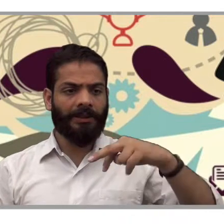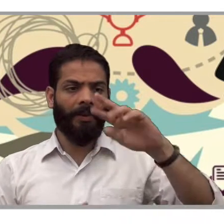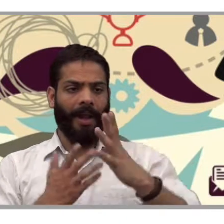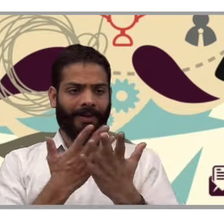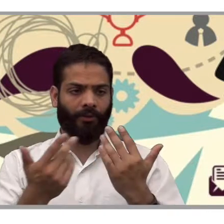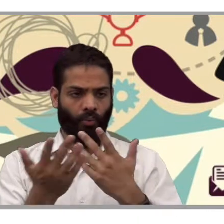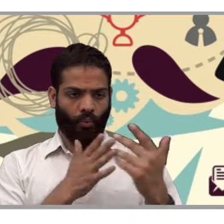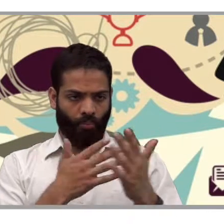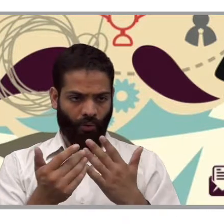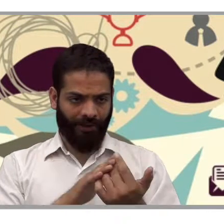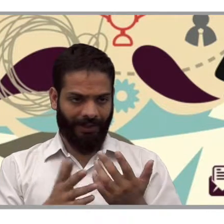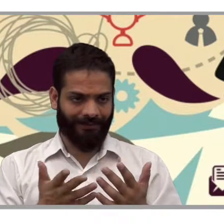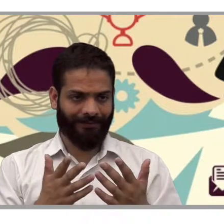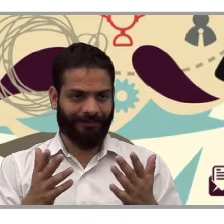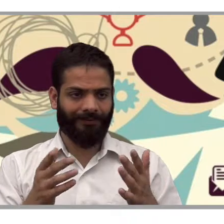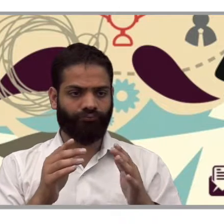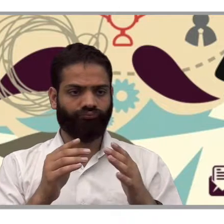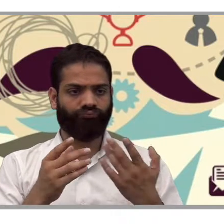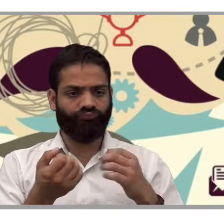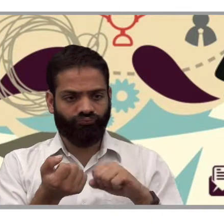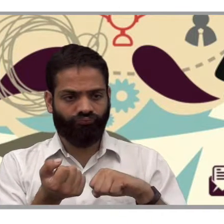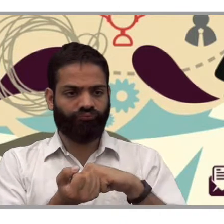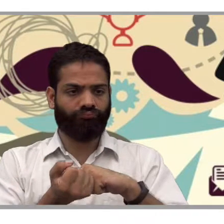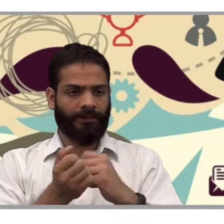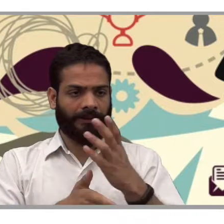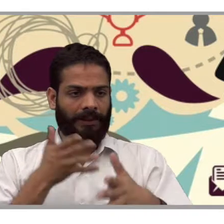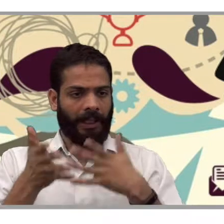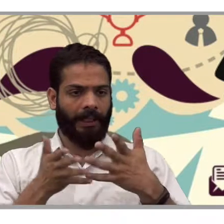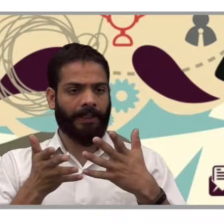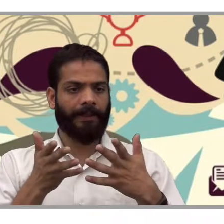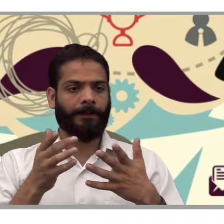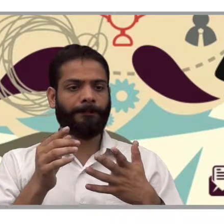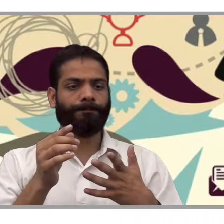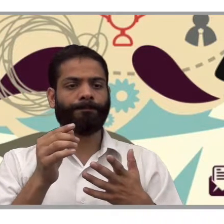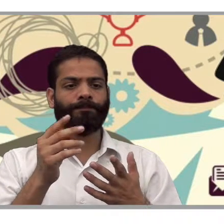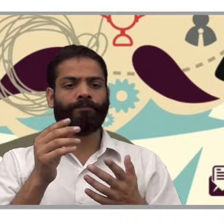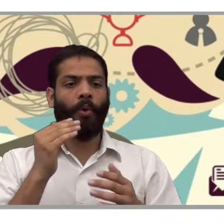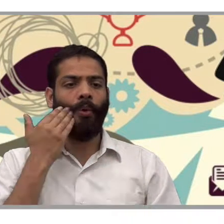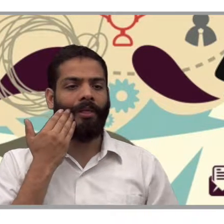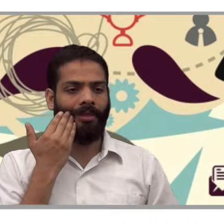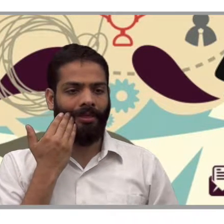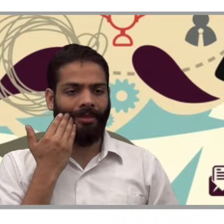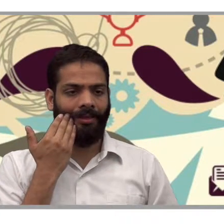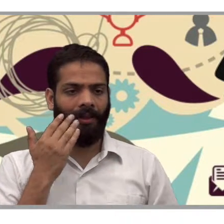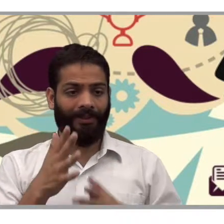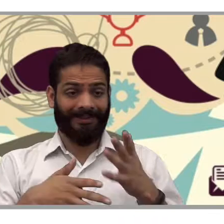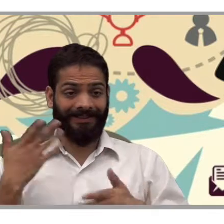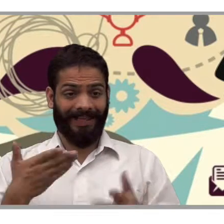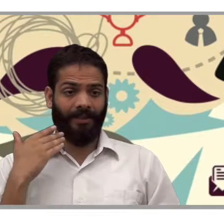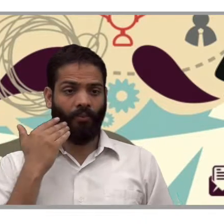WH question word is primarily a double-handed symmetric sign and often undergoes weak